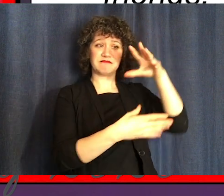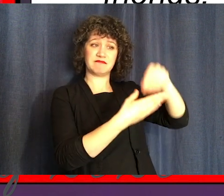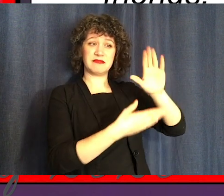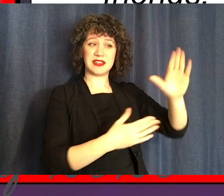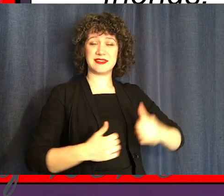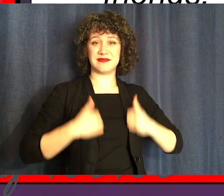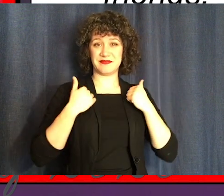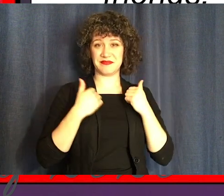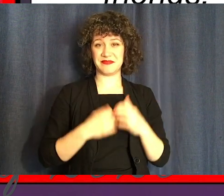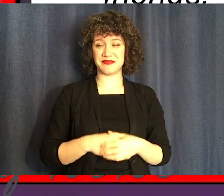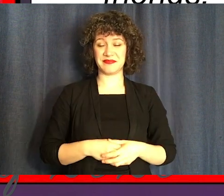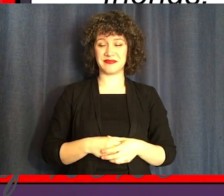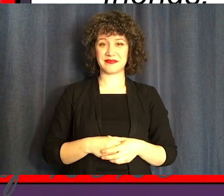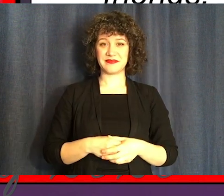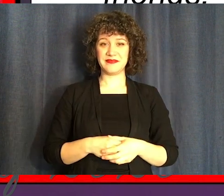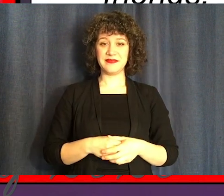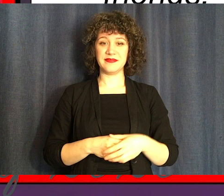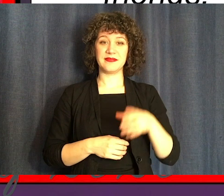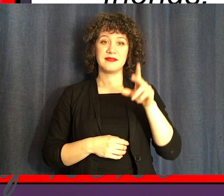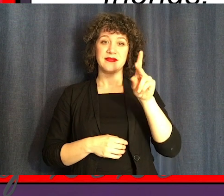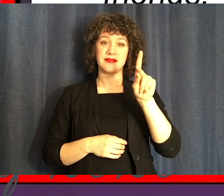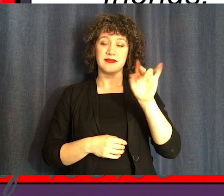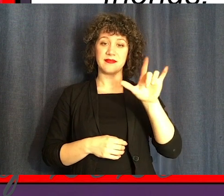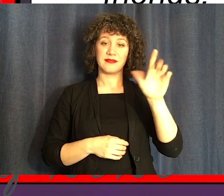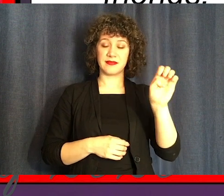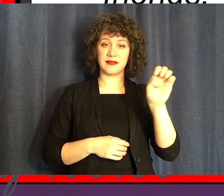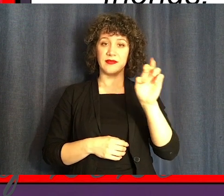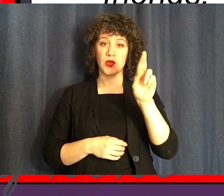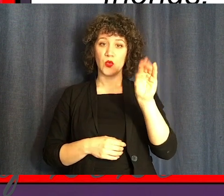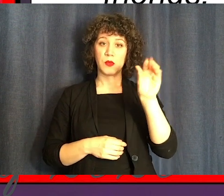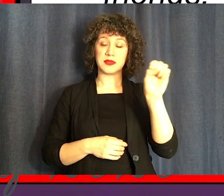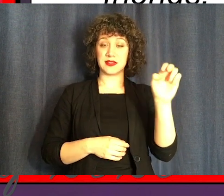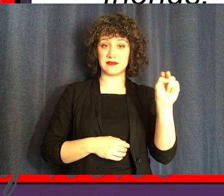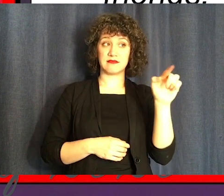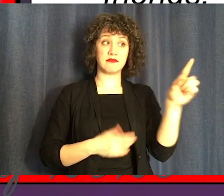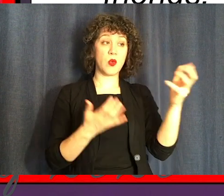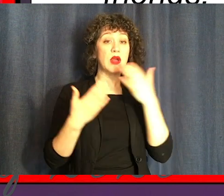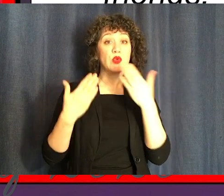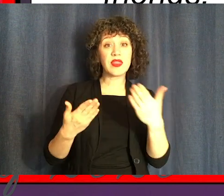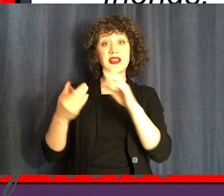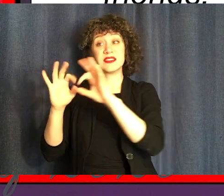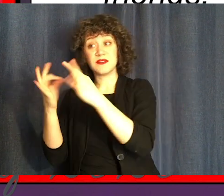Kyle Robeson. Kyle would like to thank his family and friends.